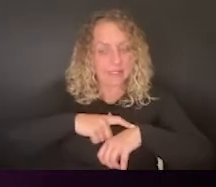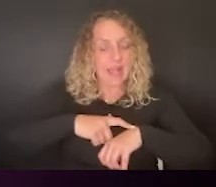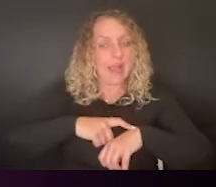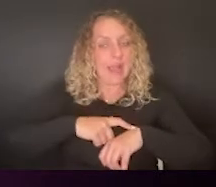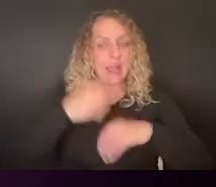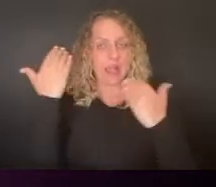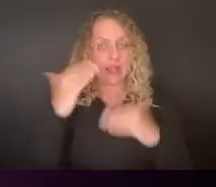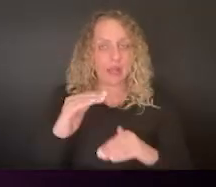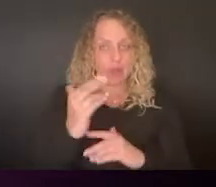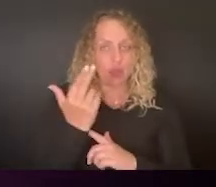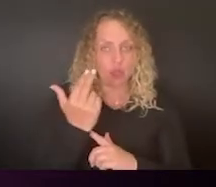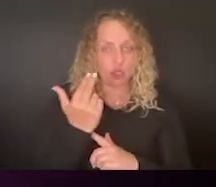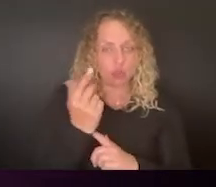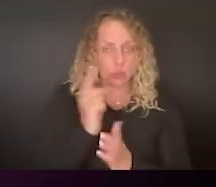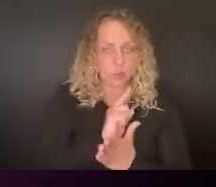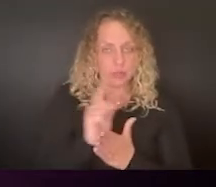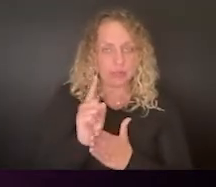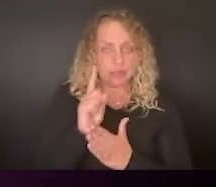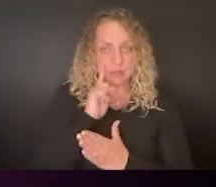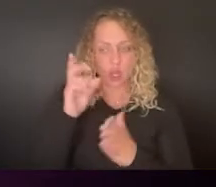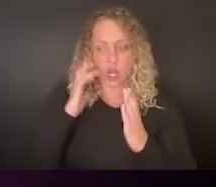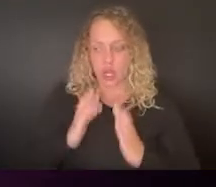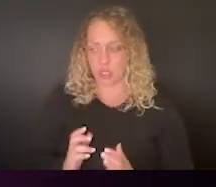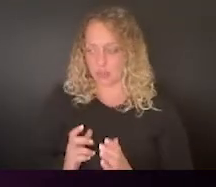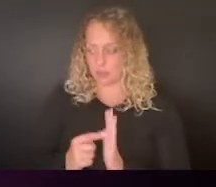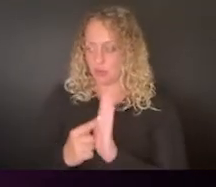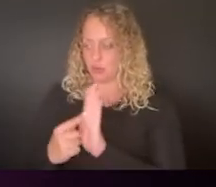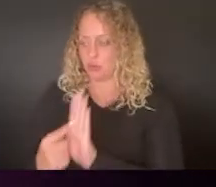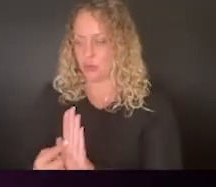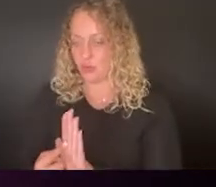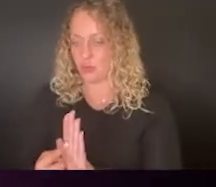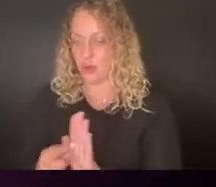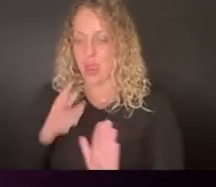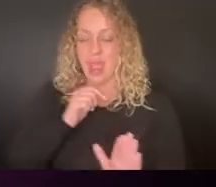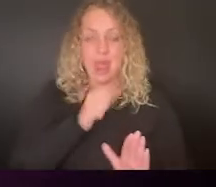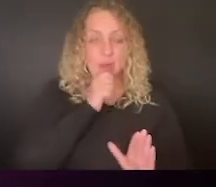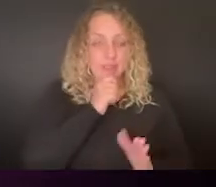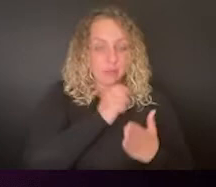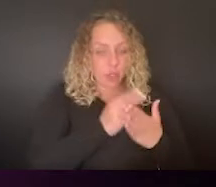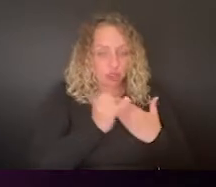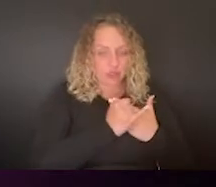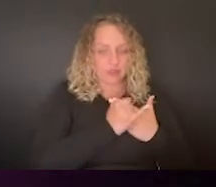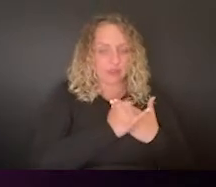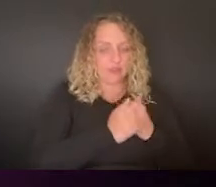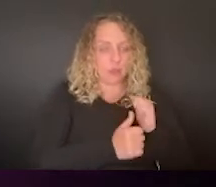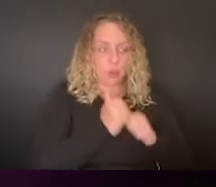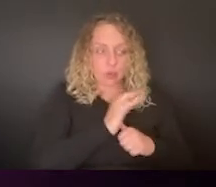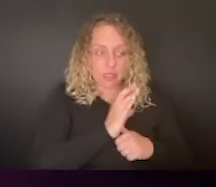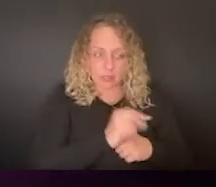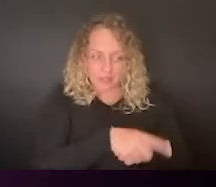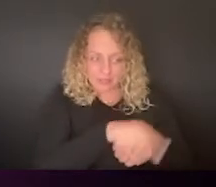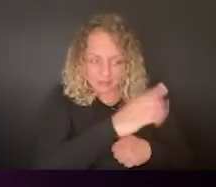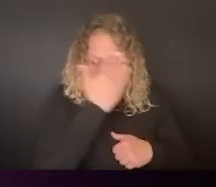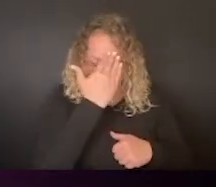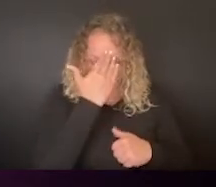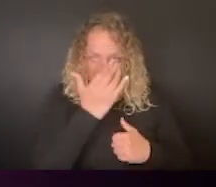we had one wrinkle, and it's a big one. The time to customer rollout was 13 weeks.